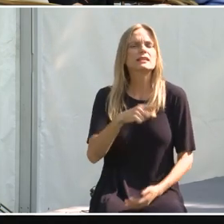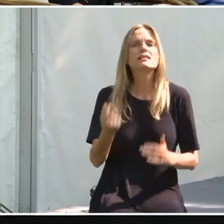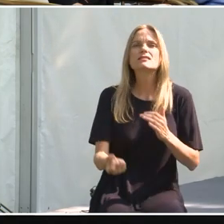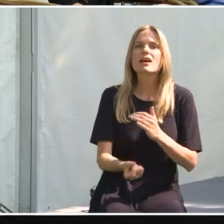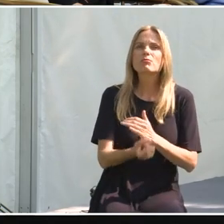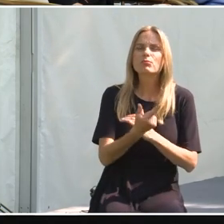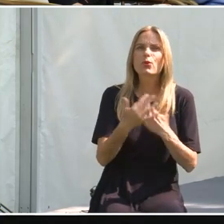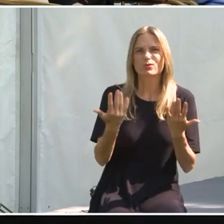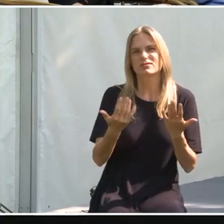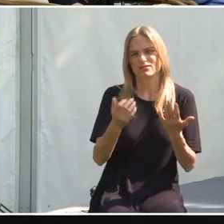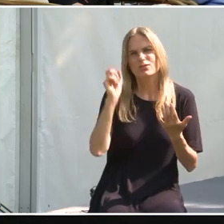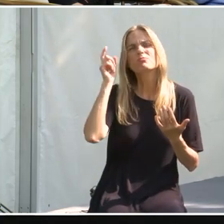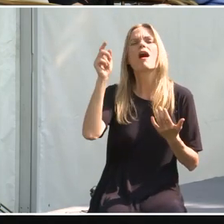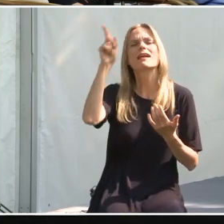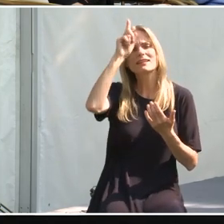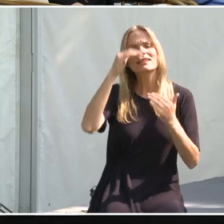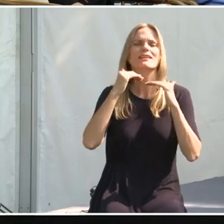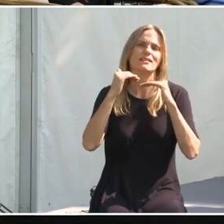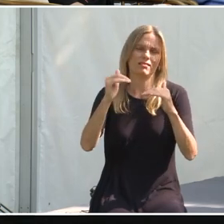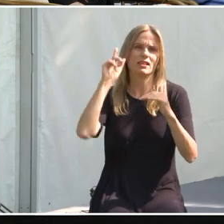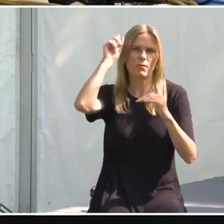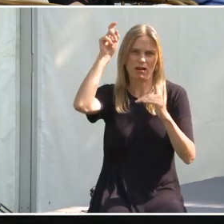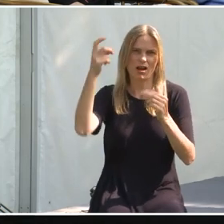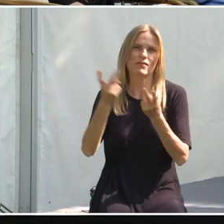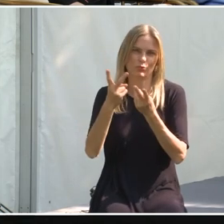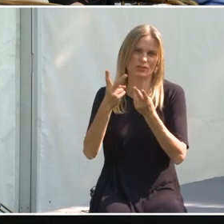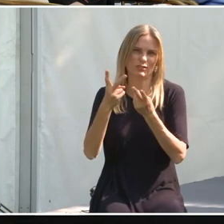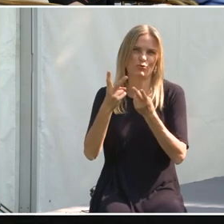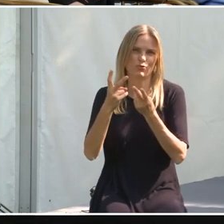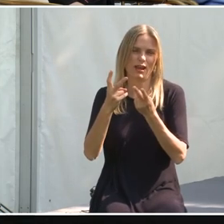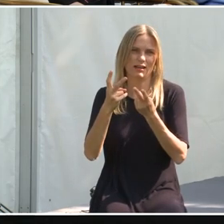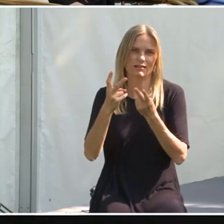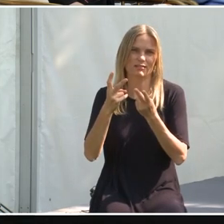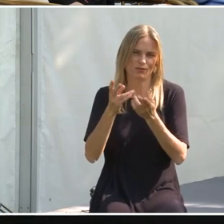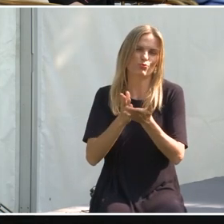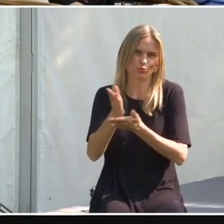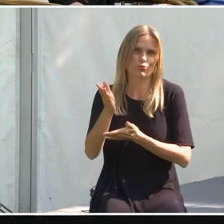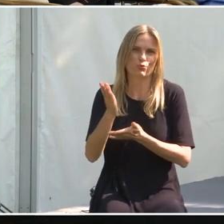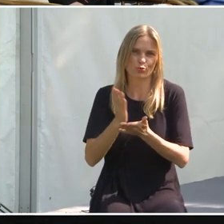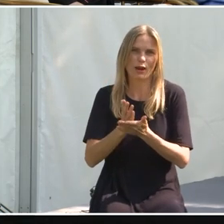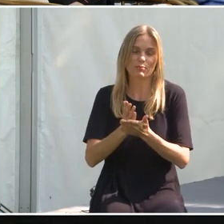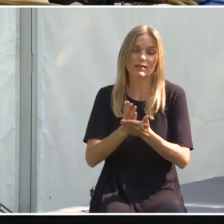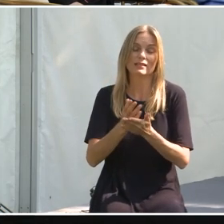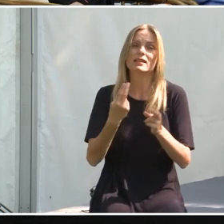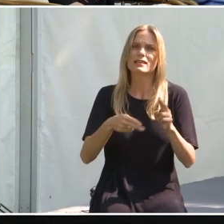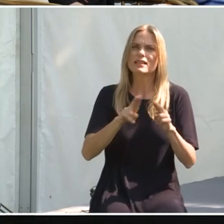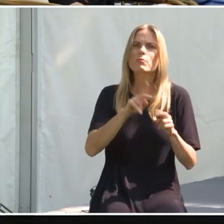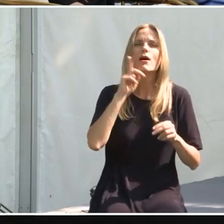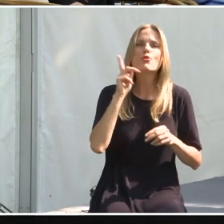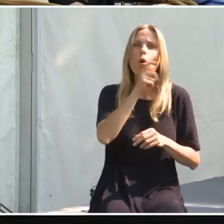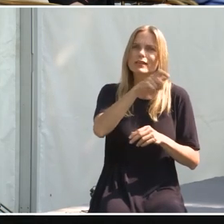the state level, this kind of mindset, I feel like it's really difficult for also young people to come out